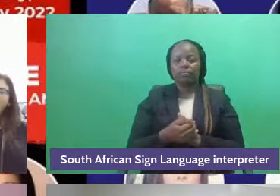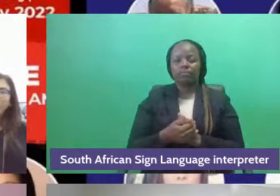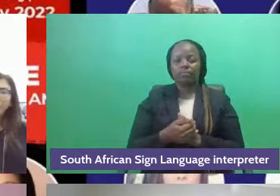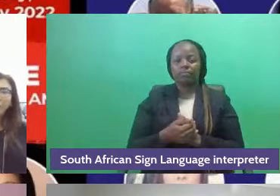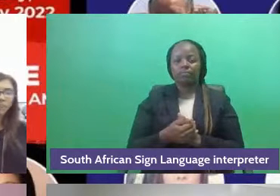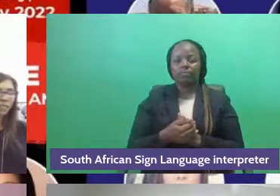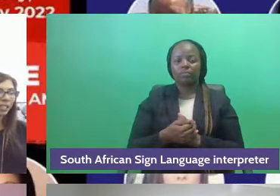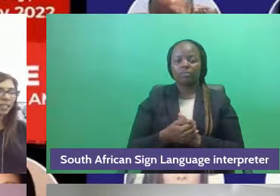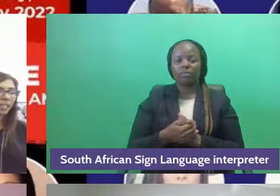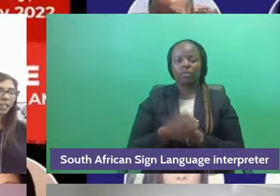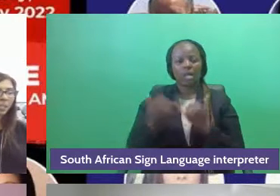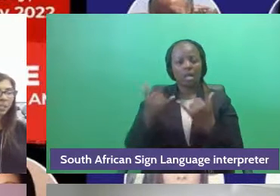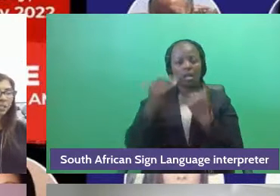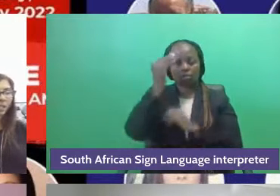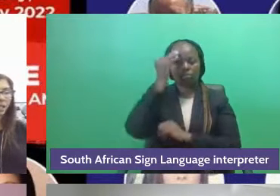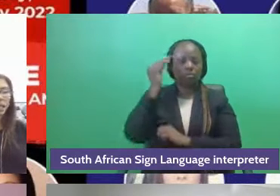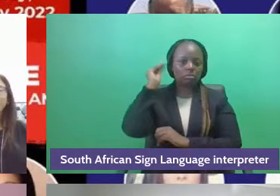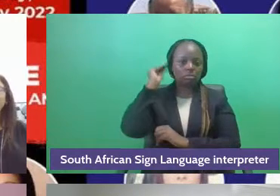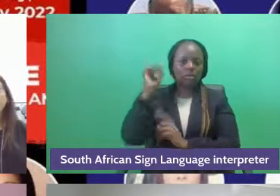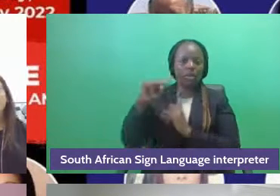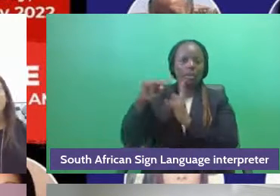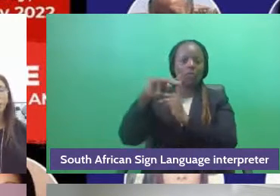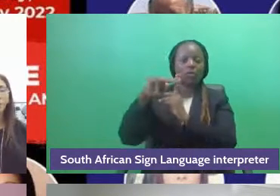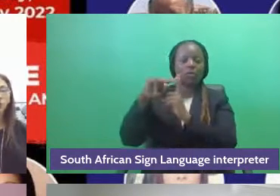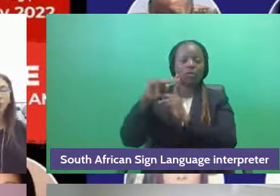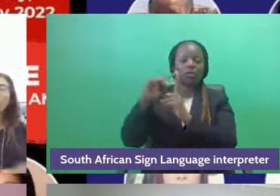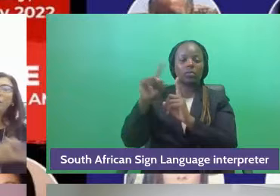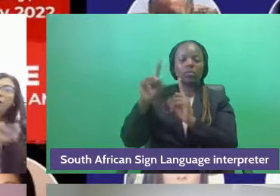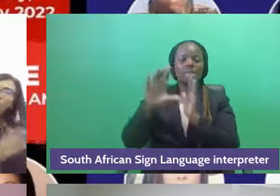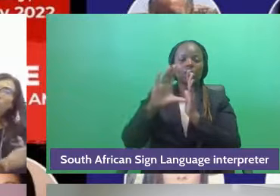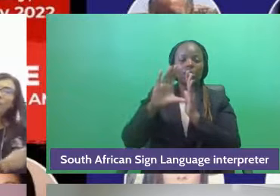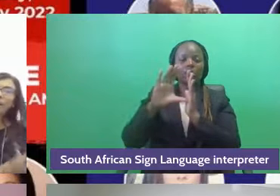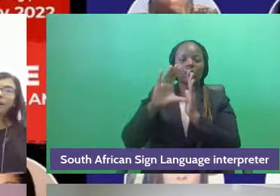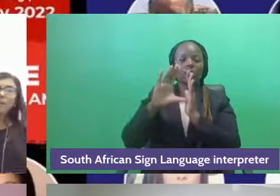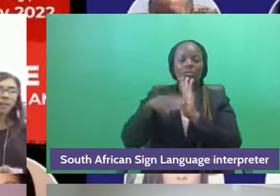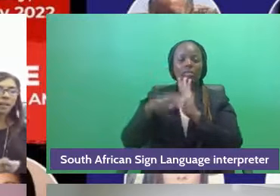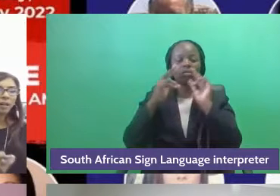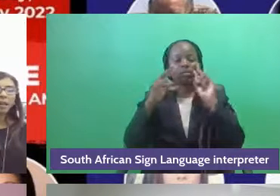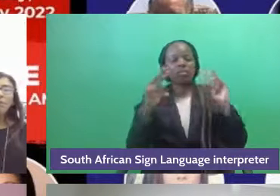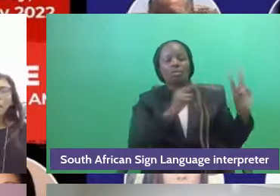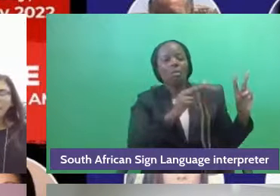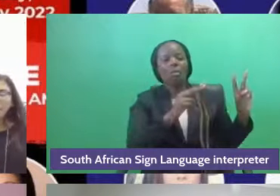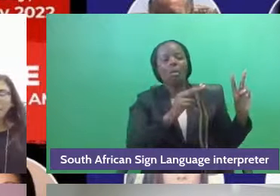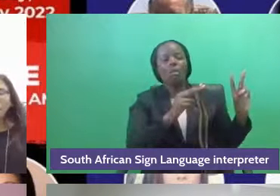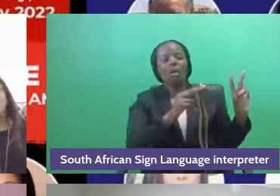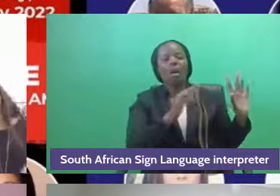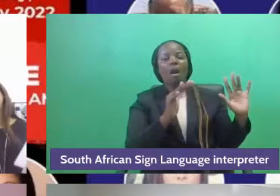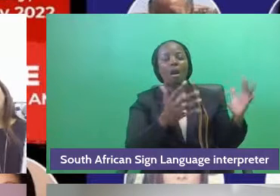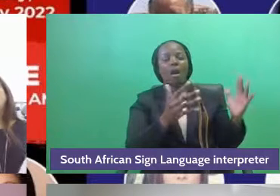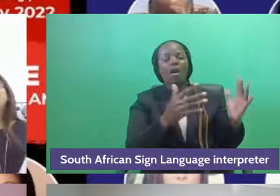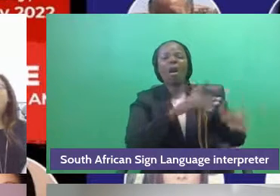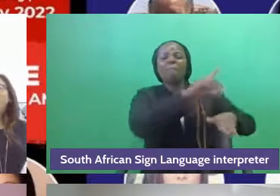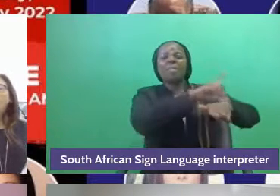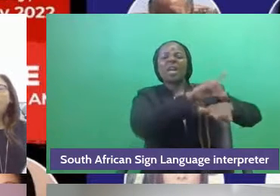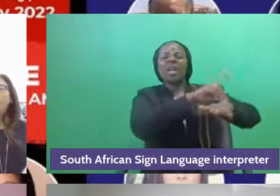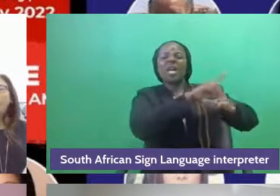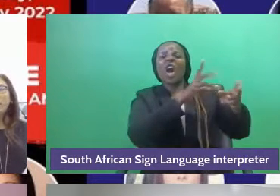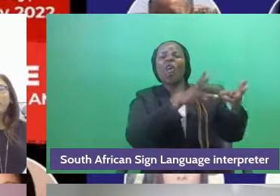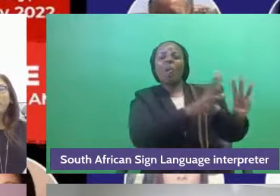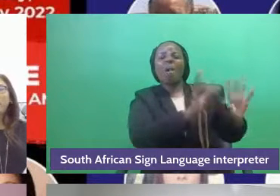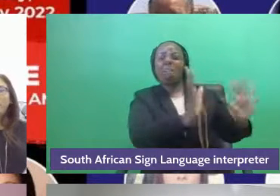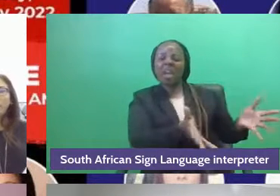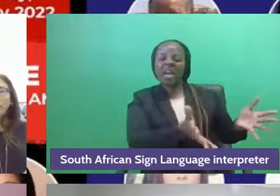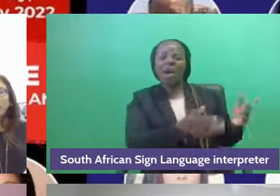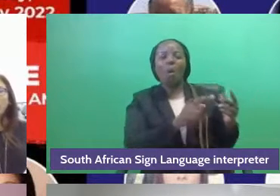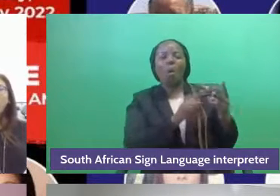a positive note, is that disability is no longer viewed only as a medical model. It's no longer viewed